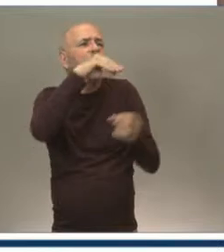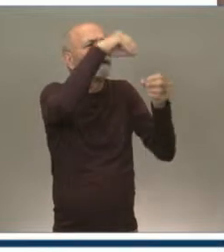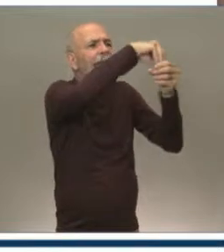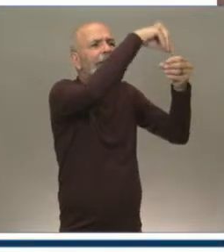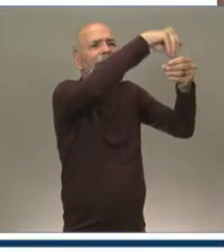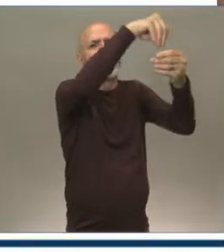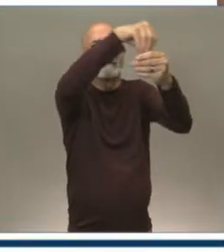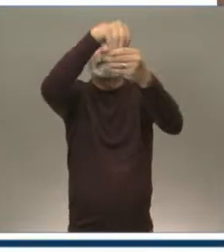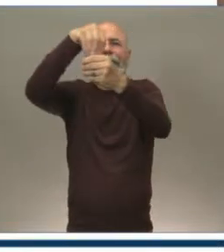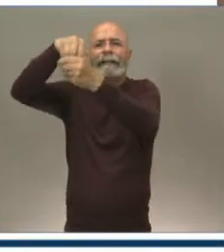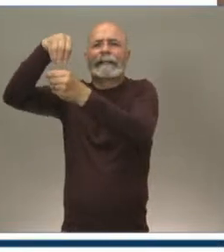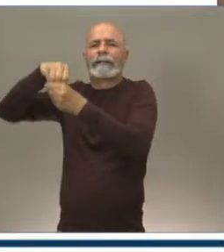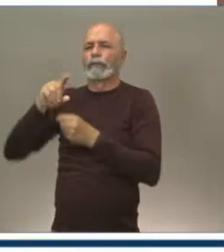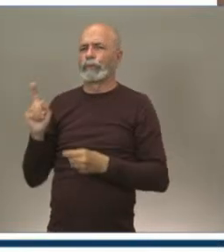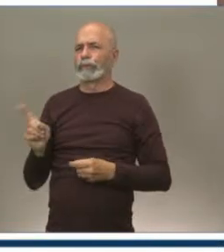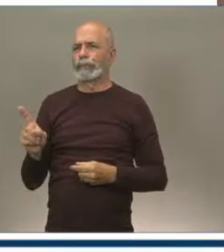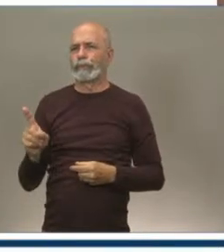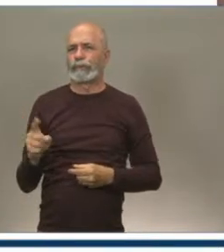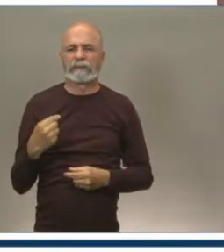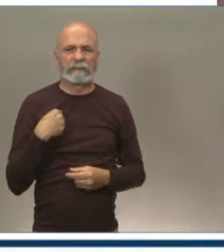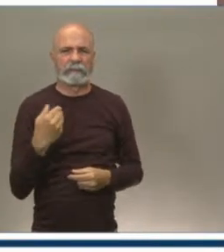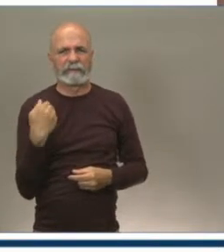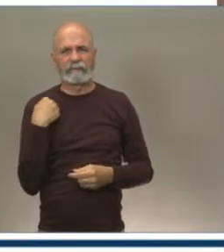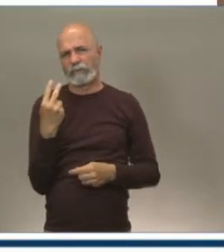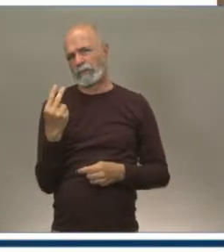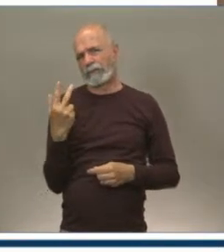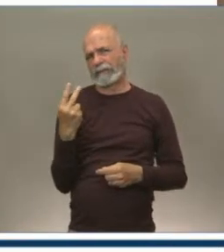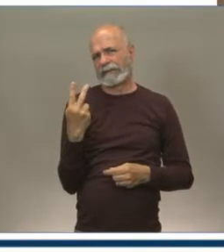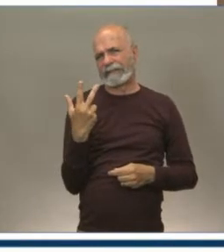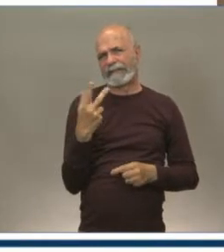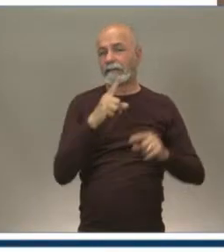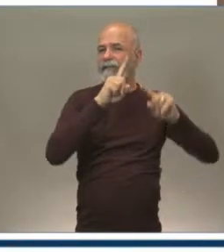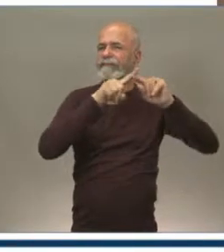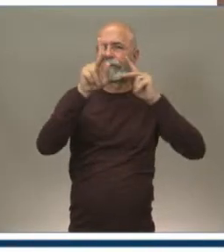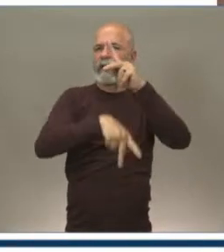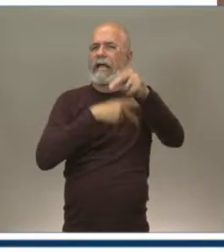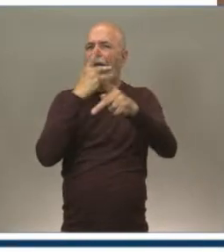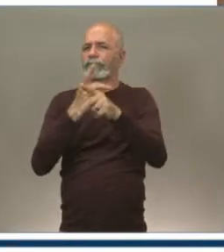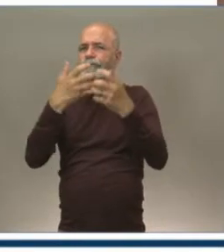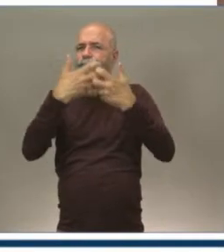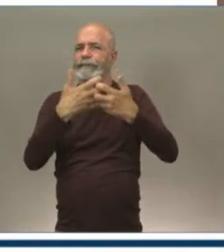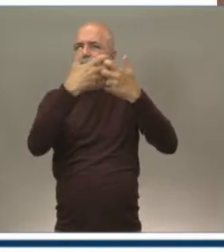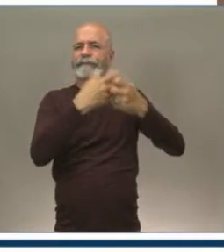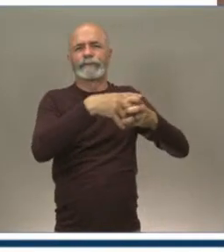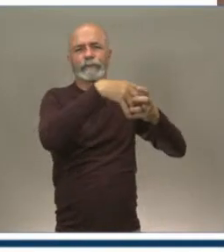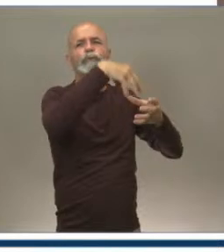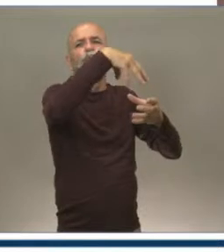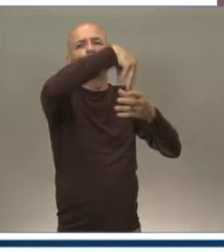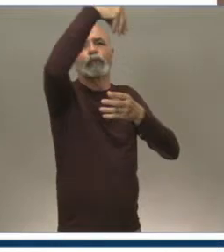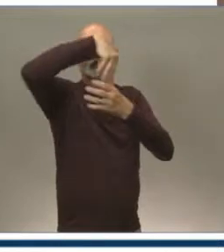are 2 or 3 different forms of ventilation. There's